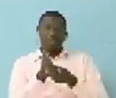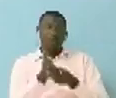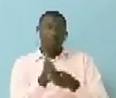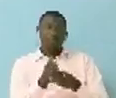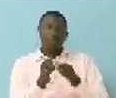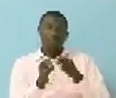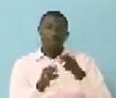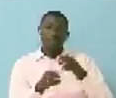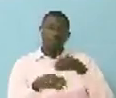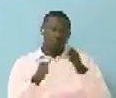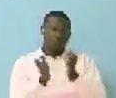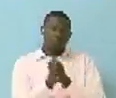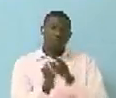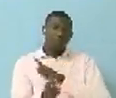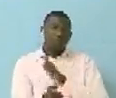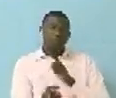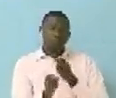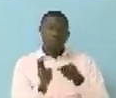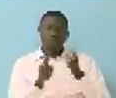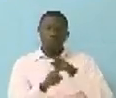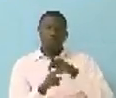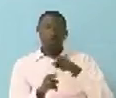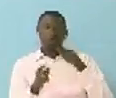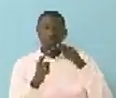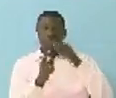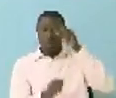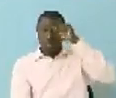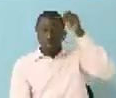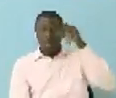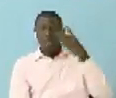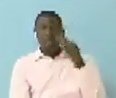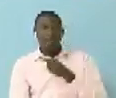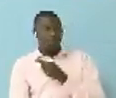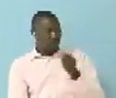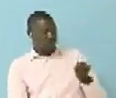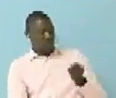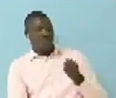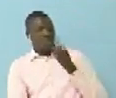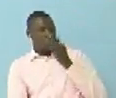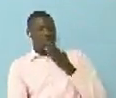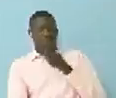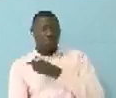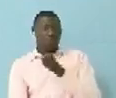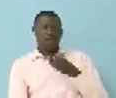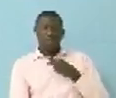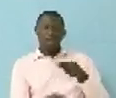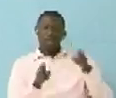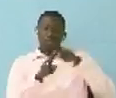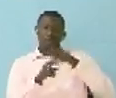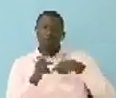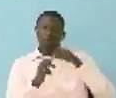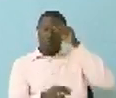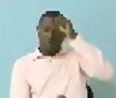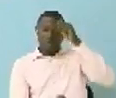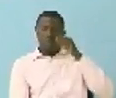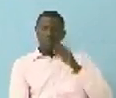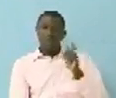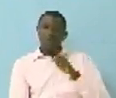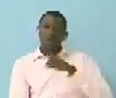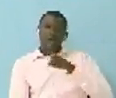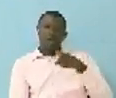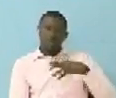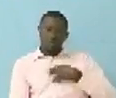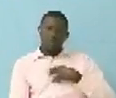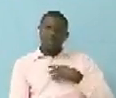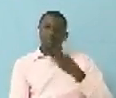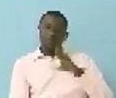president. So if those people tells you that they reported the president, what next do you need from me? I want you to confirm that from the